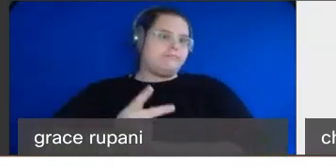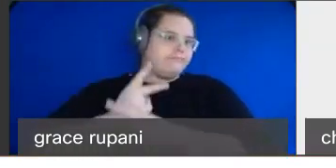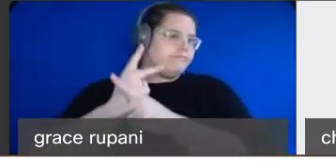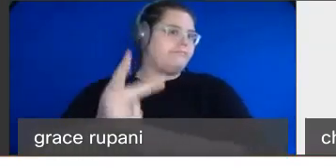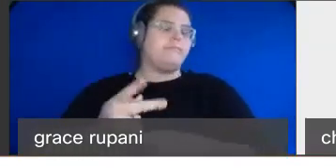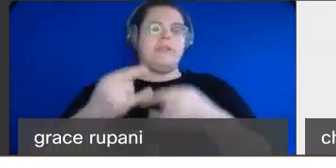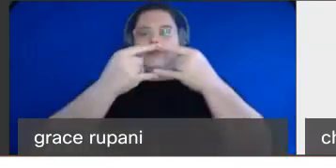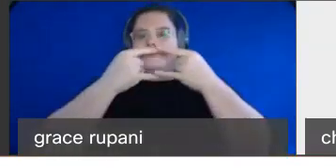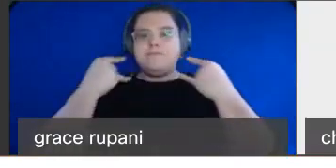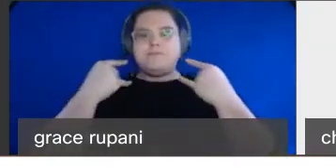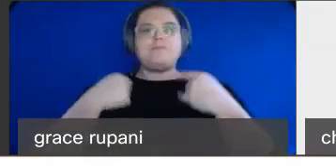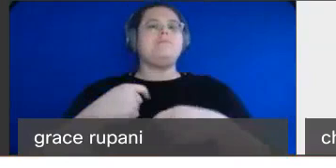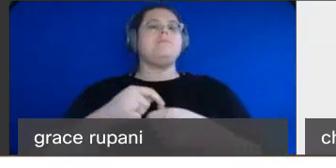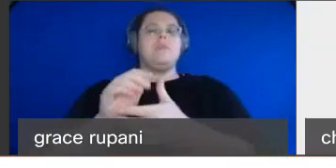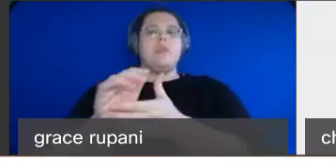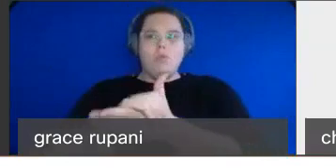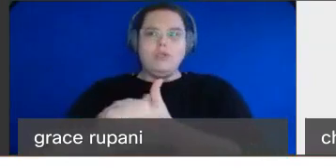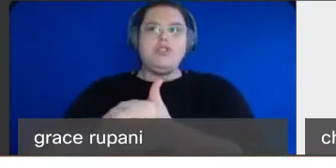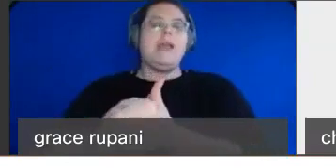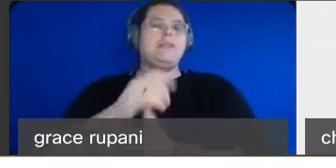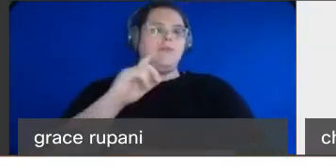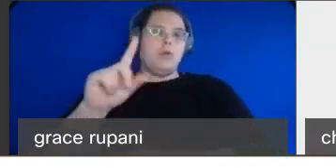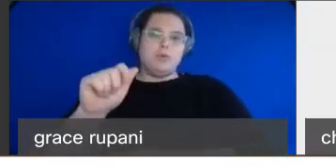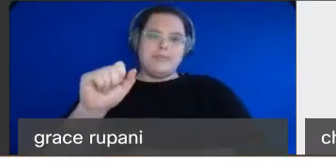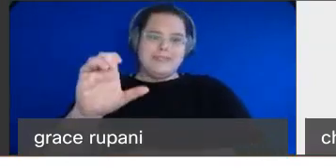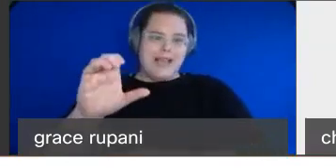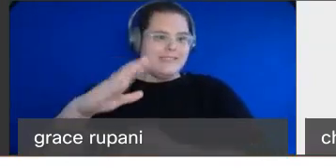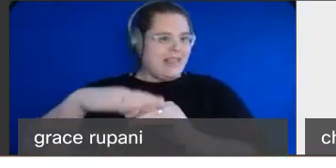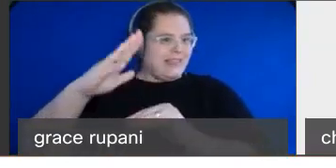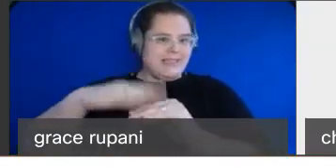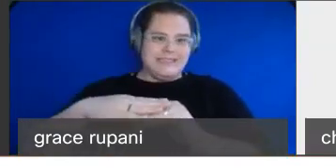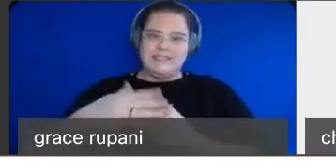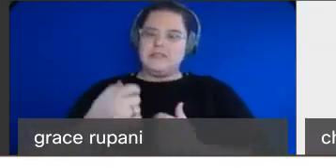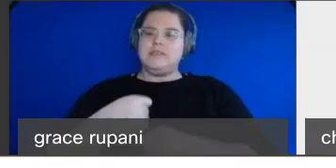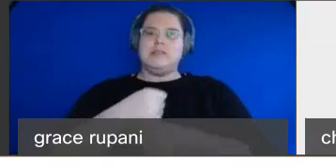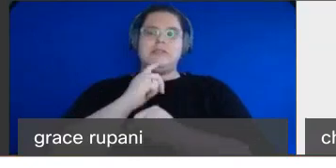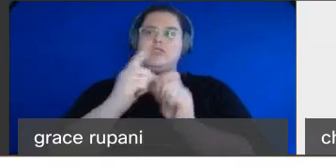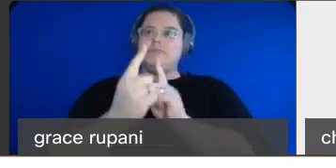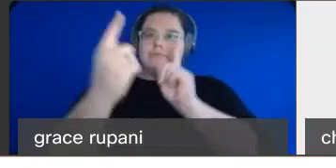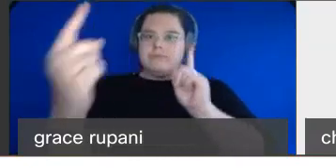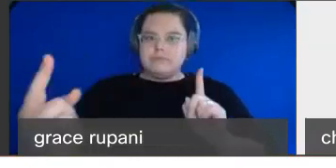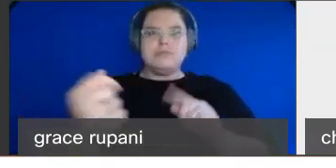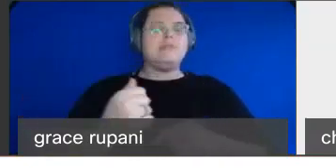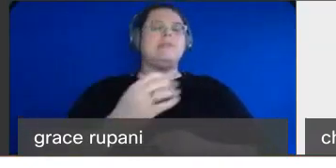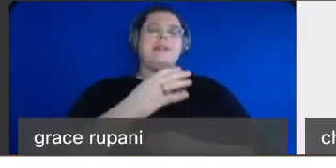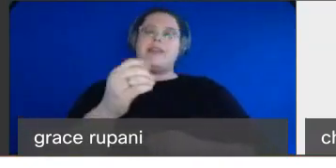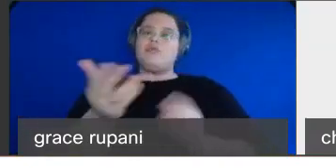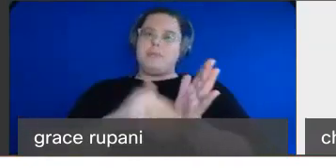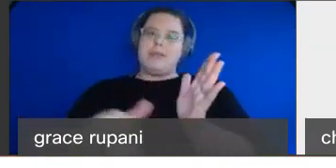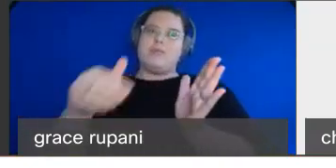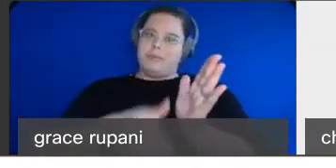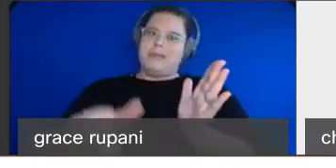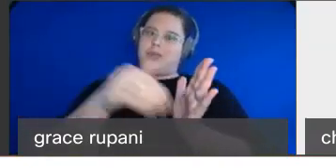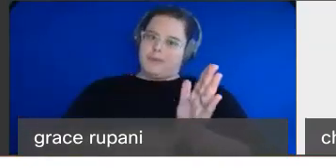least 20 seconds with soap and water, and to just keep repeating those things to people. So